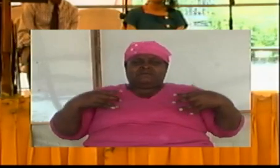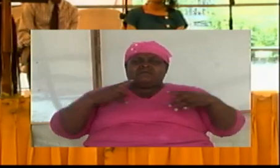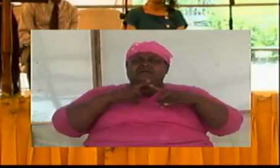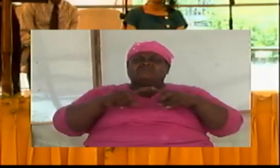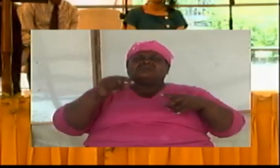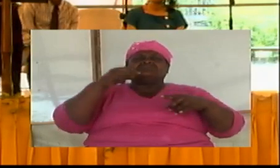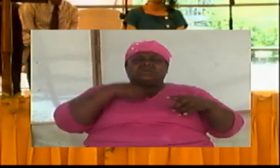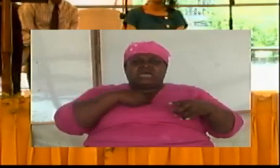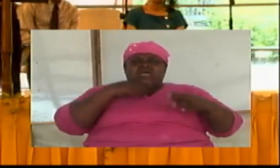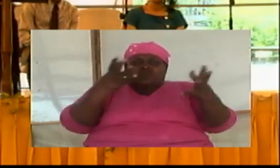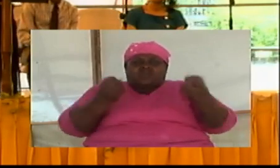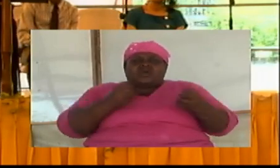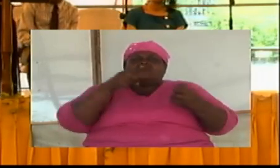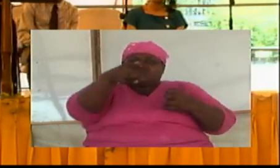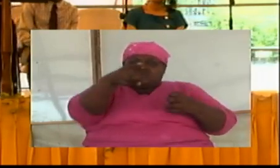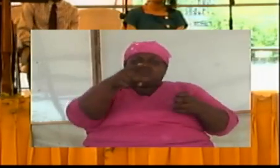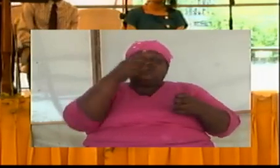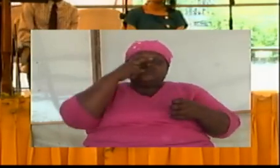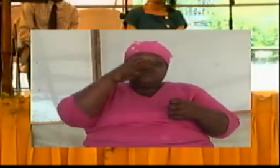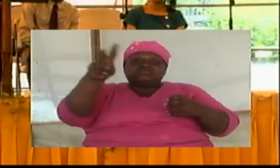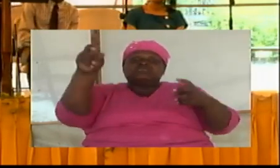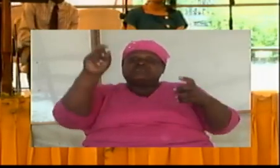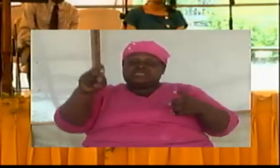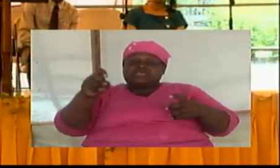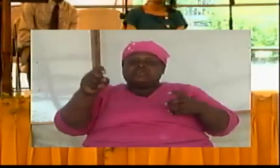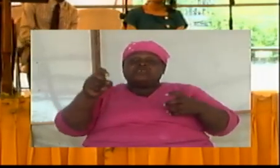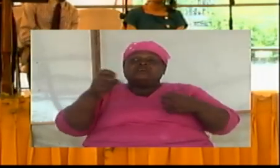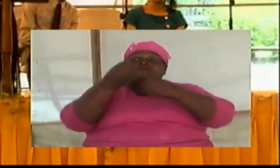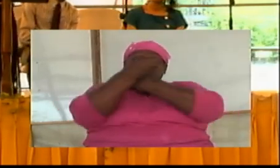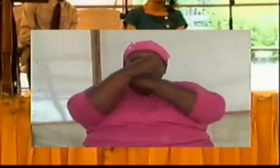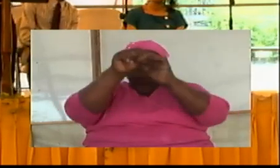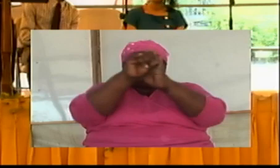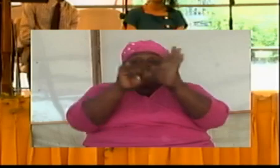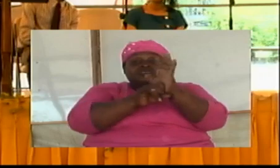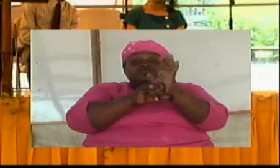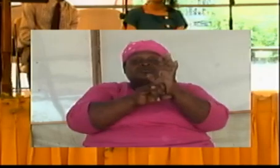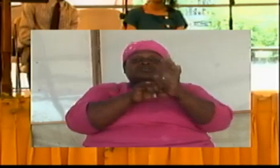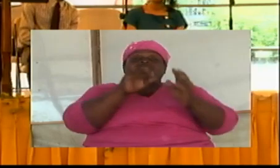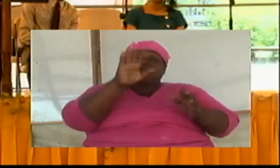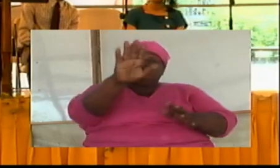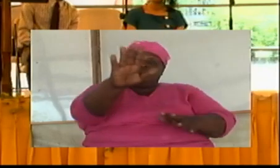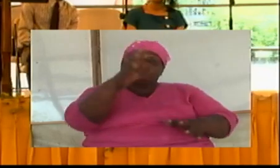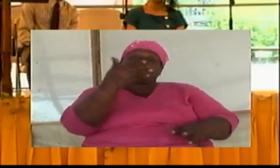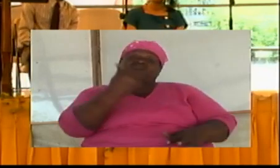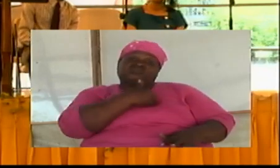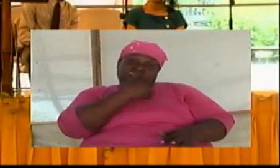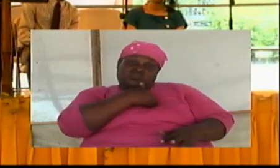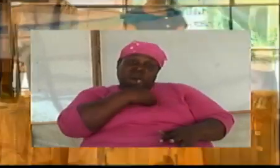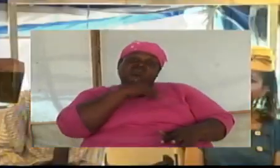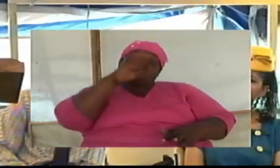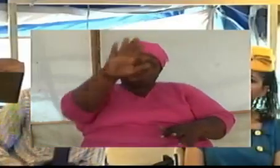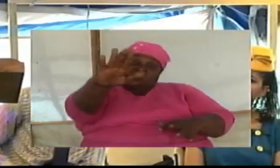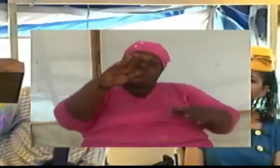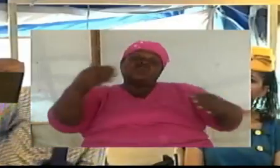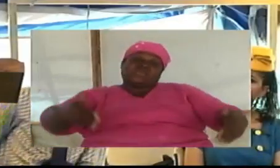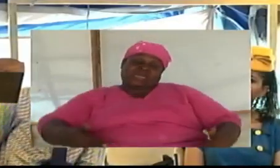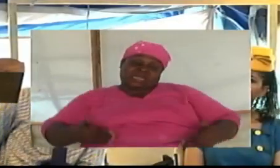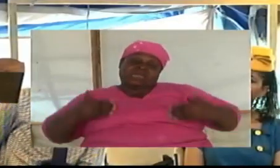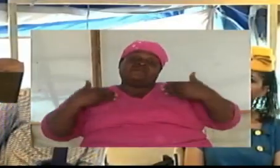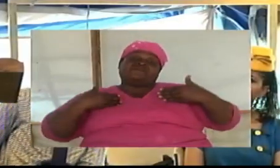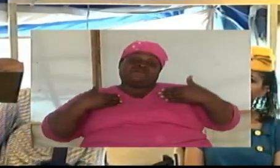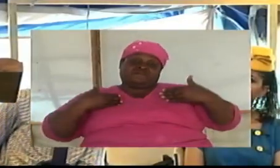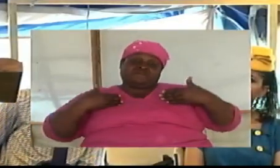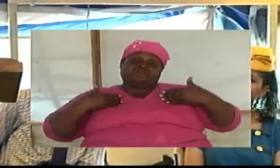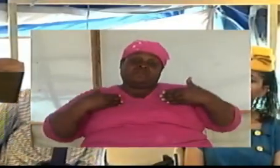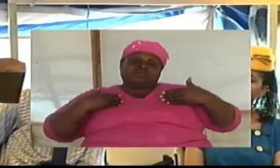for the salvation of your soul. It is your soul. It is your life.